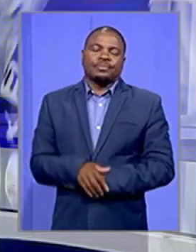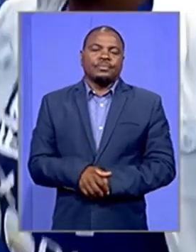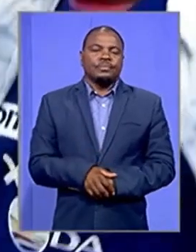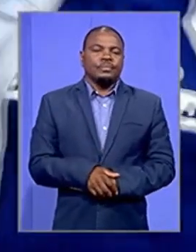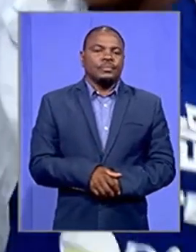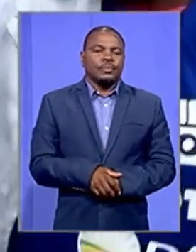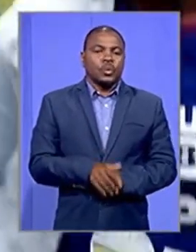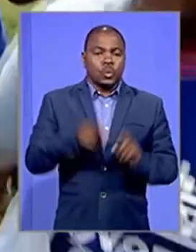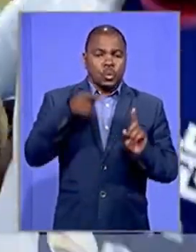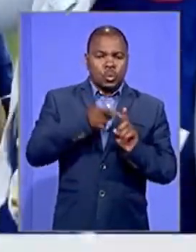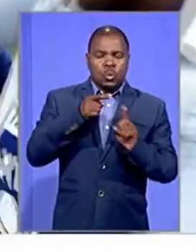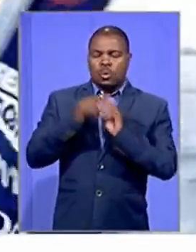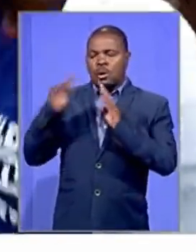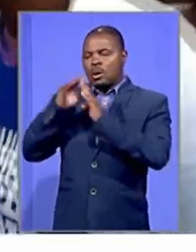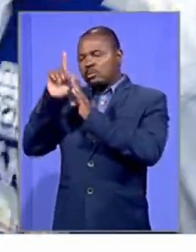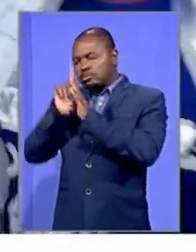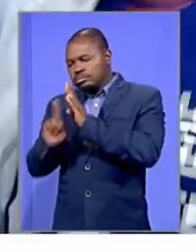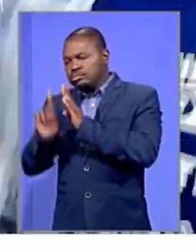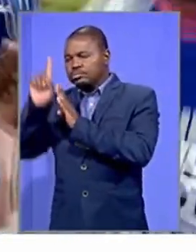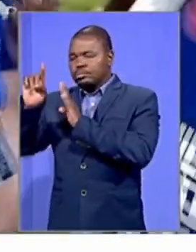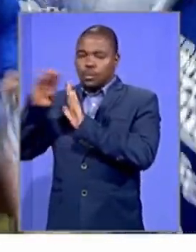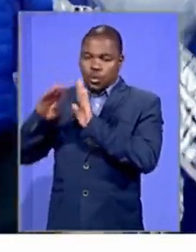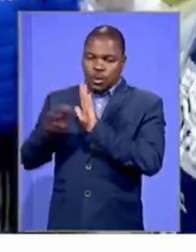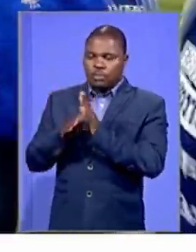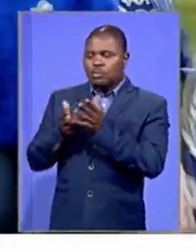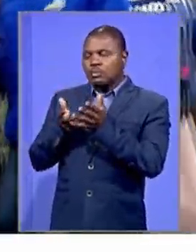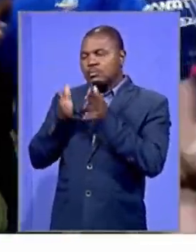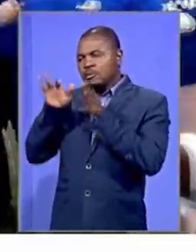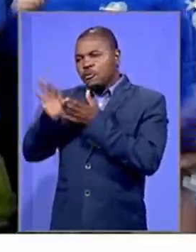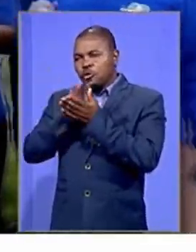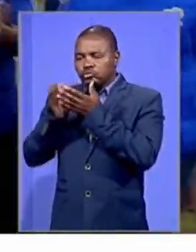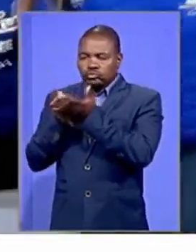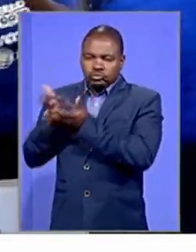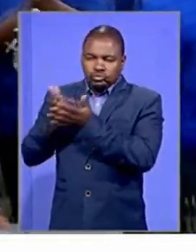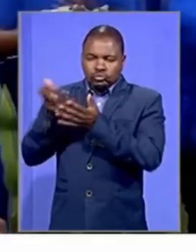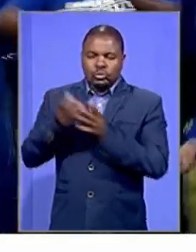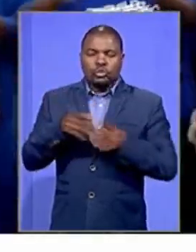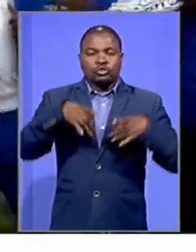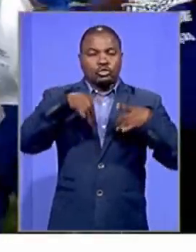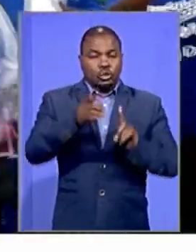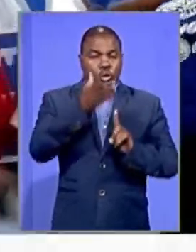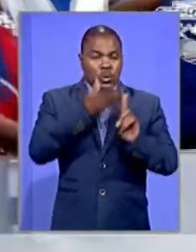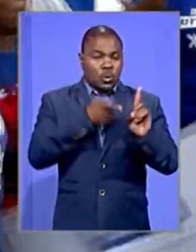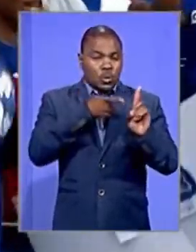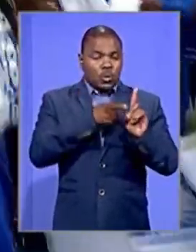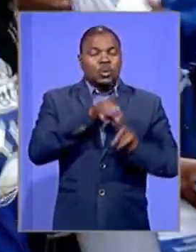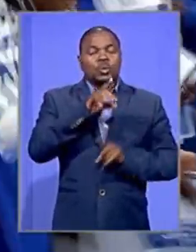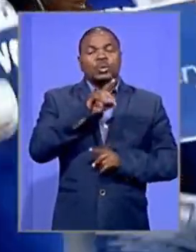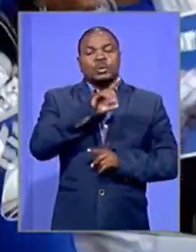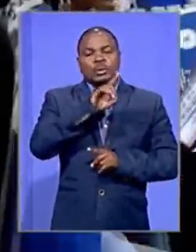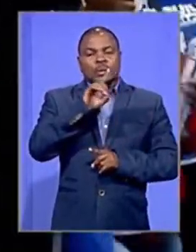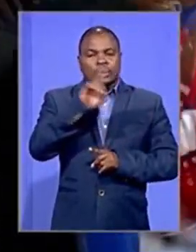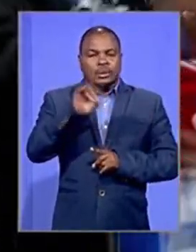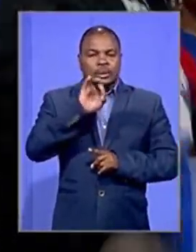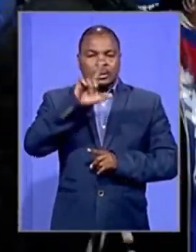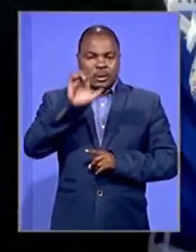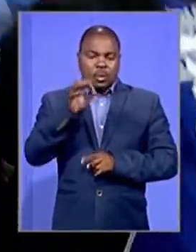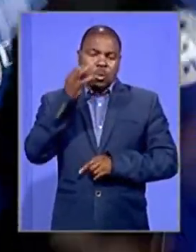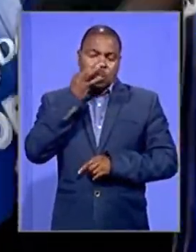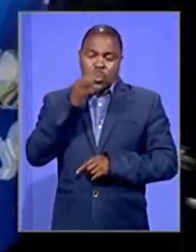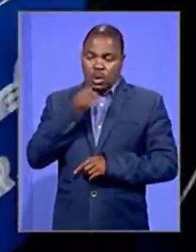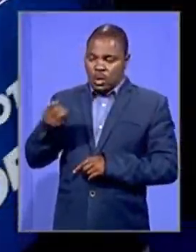Fana le mo letsholong la ntlo la go ngokela lekoko batlhopi, Monnasetilo wa Federal Council ya Democratic Alliance Hellen Zille a re masepala yono o